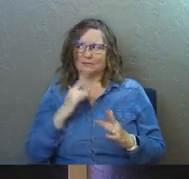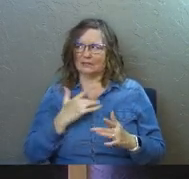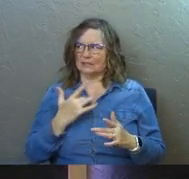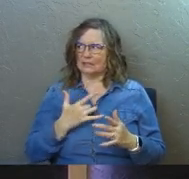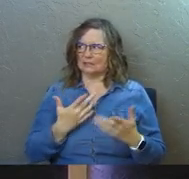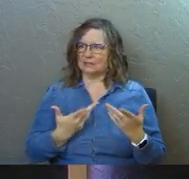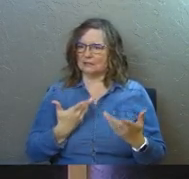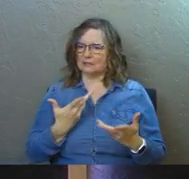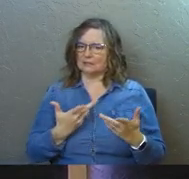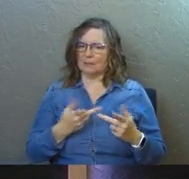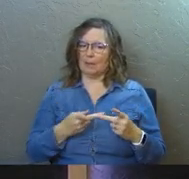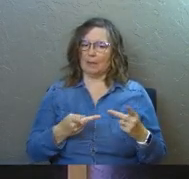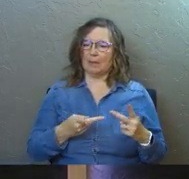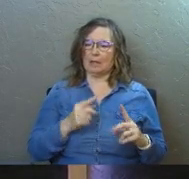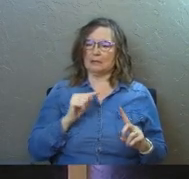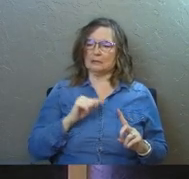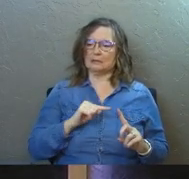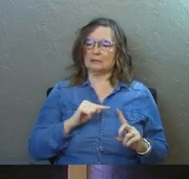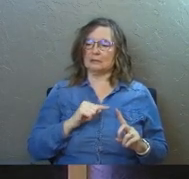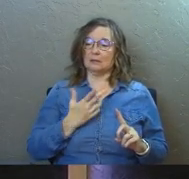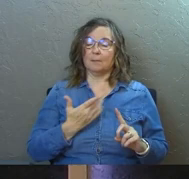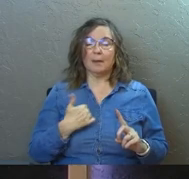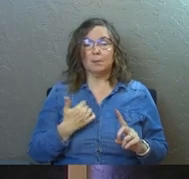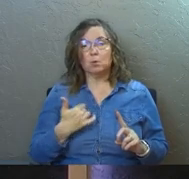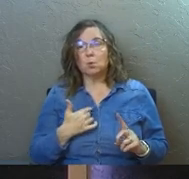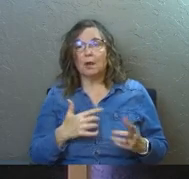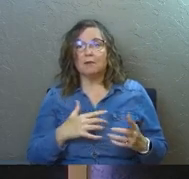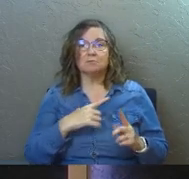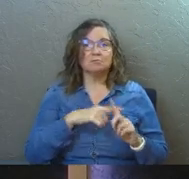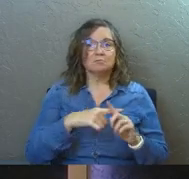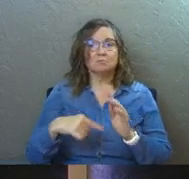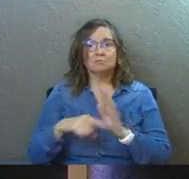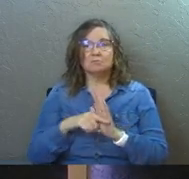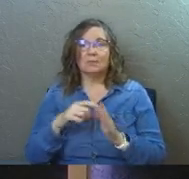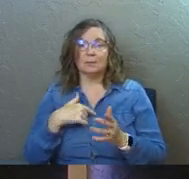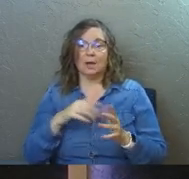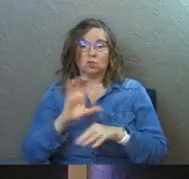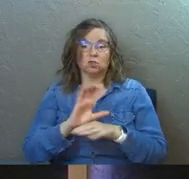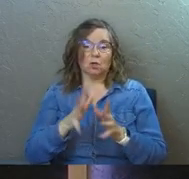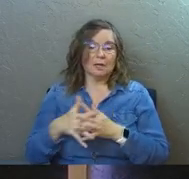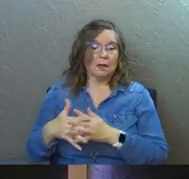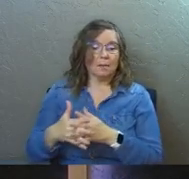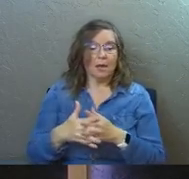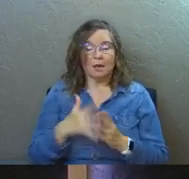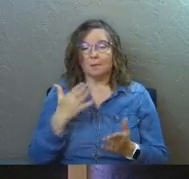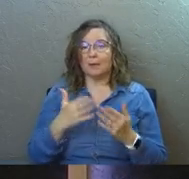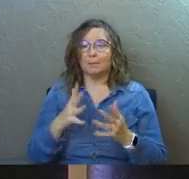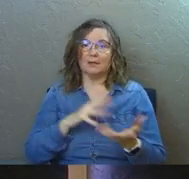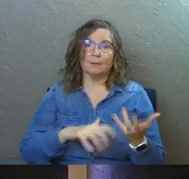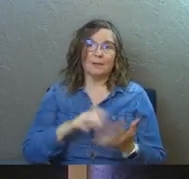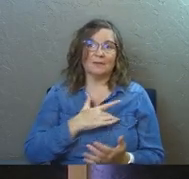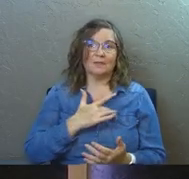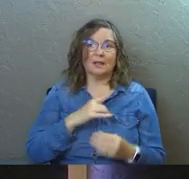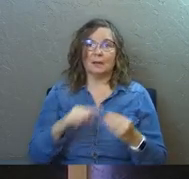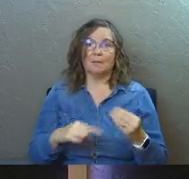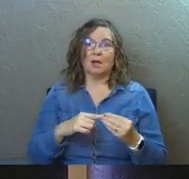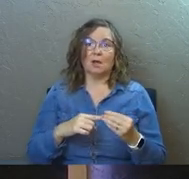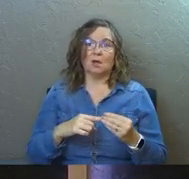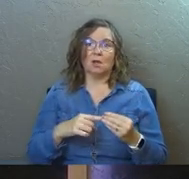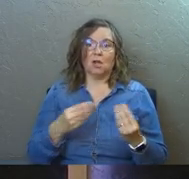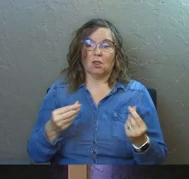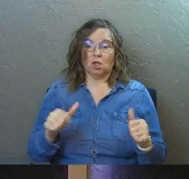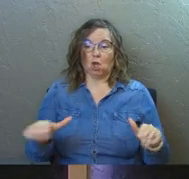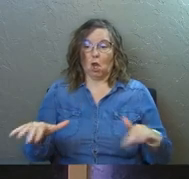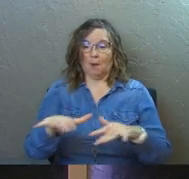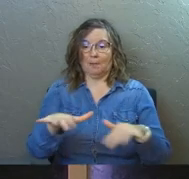mixed feelings about the place, right? Maybe you've got mixed feelings about the church in America. Maybe you've got mixed feelings about the